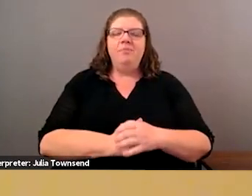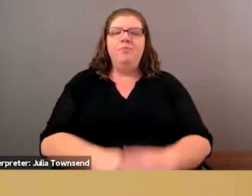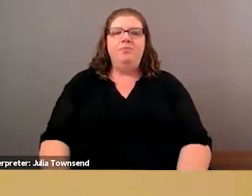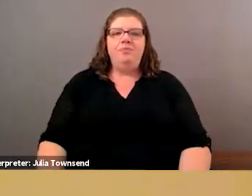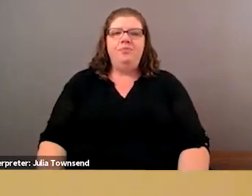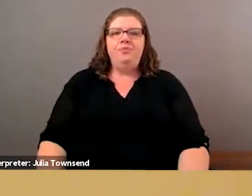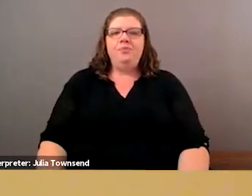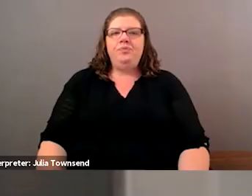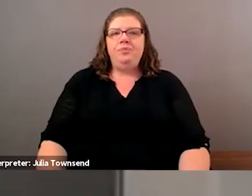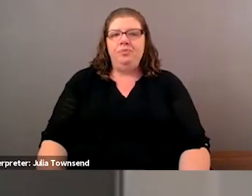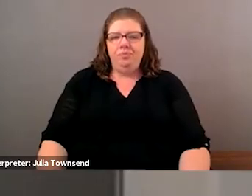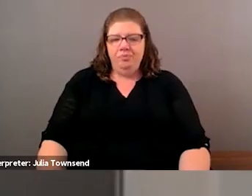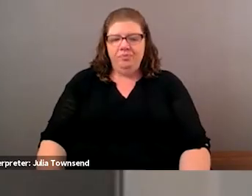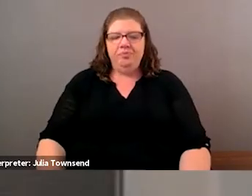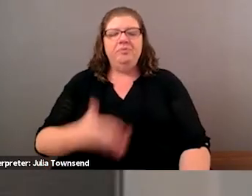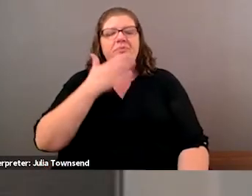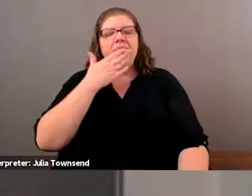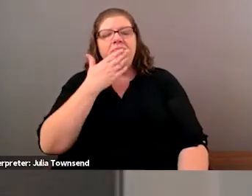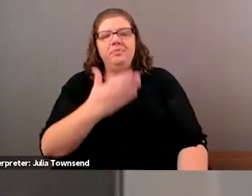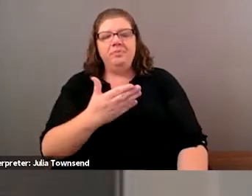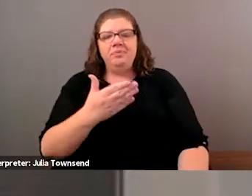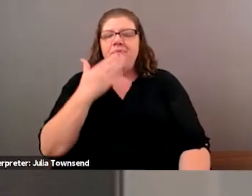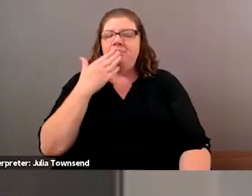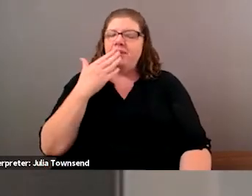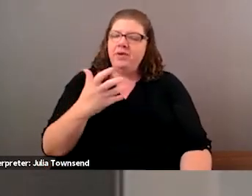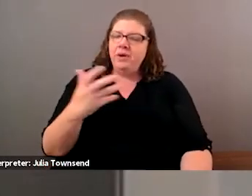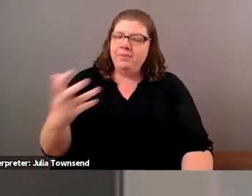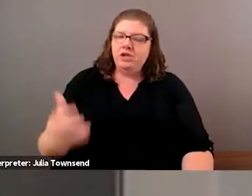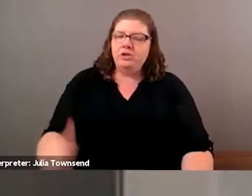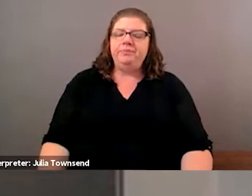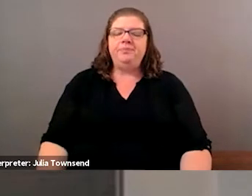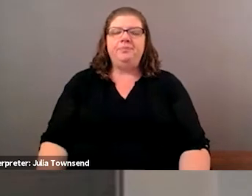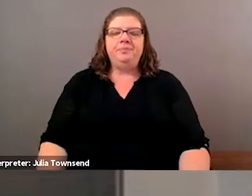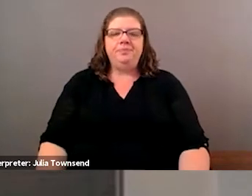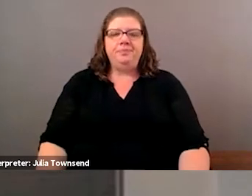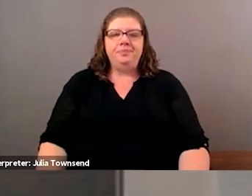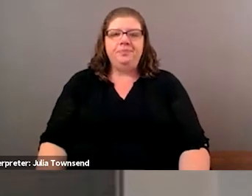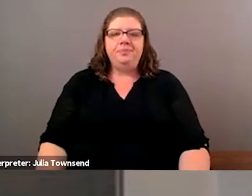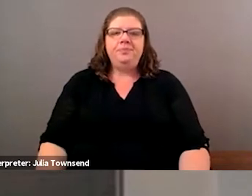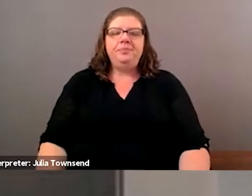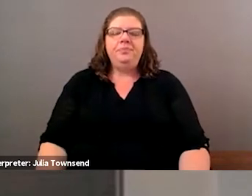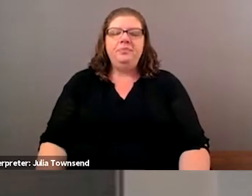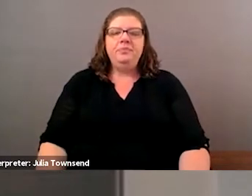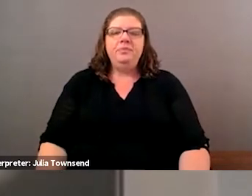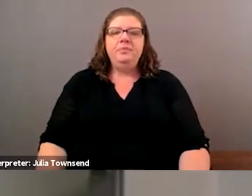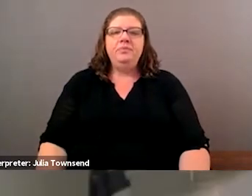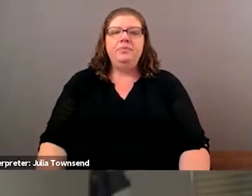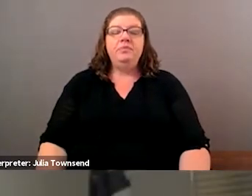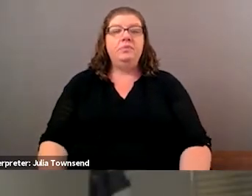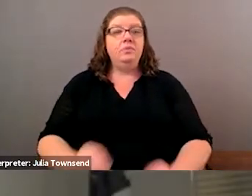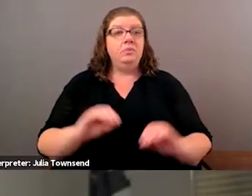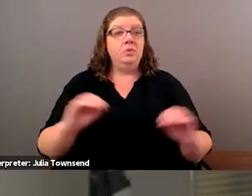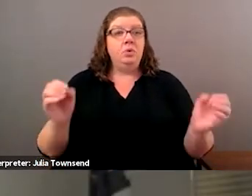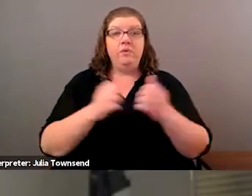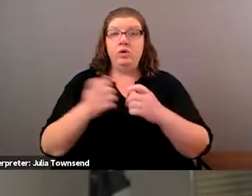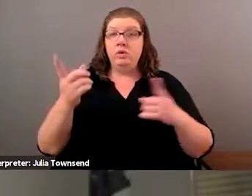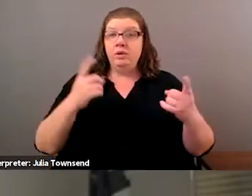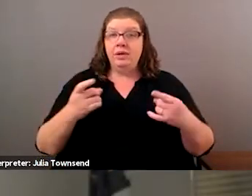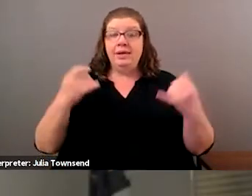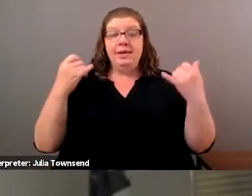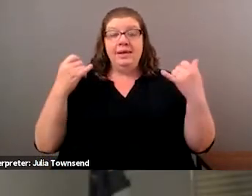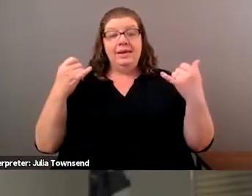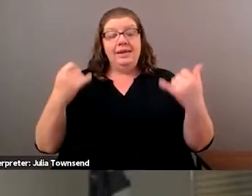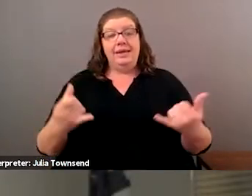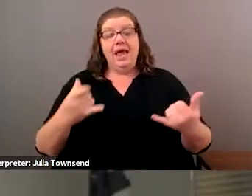Thank you, President Ford. Thank you very much. Seeing no further questions, it's now time